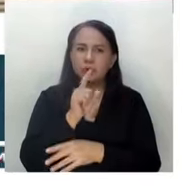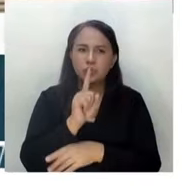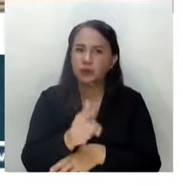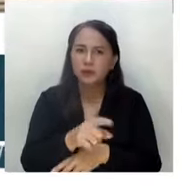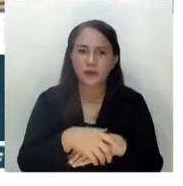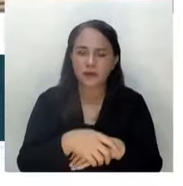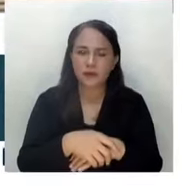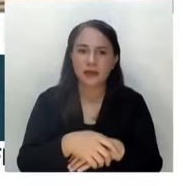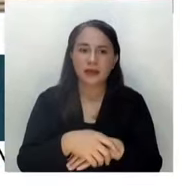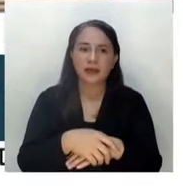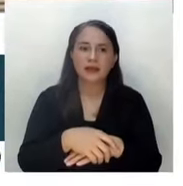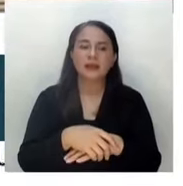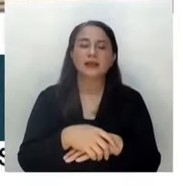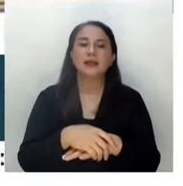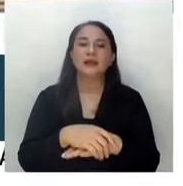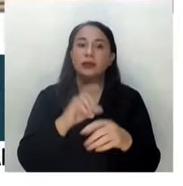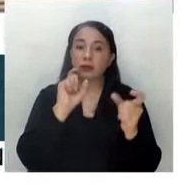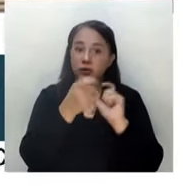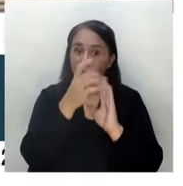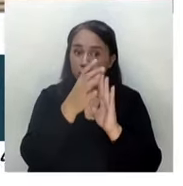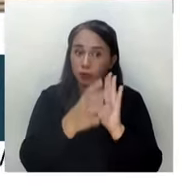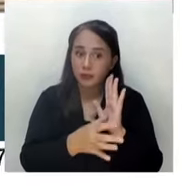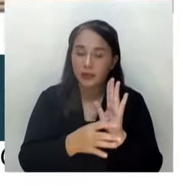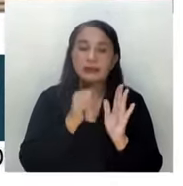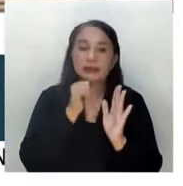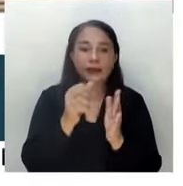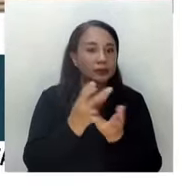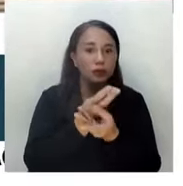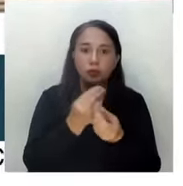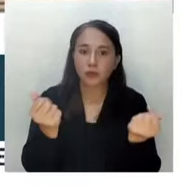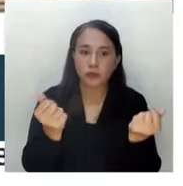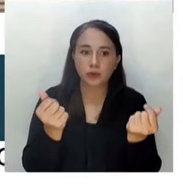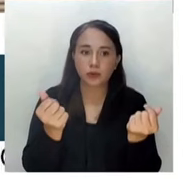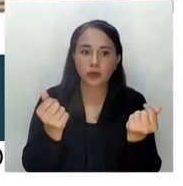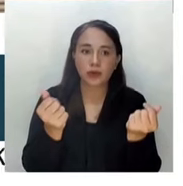change ay hindi ang solusyon sa mga